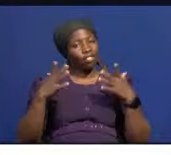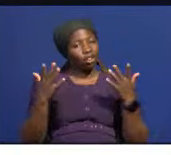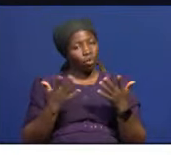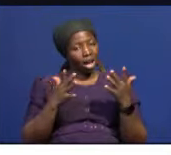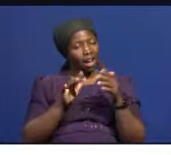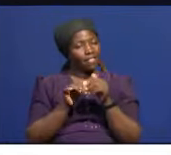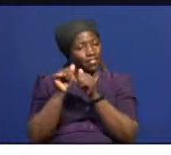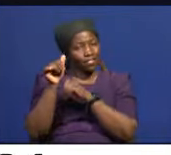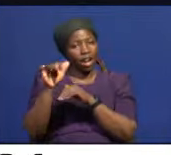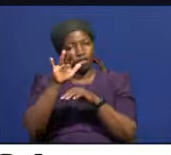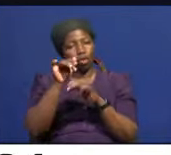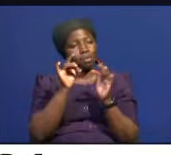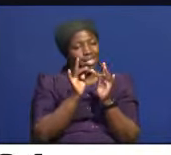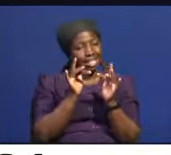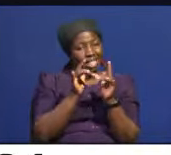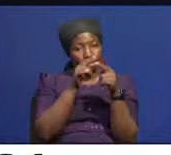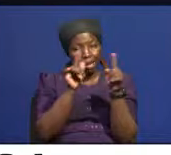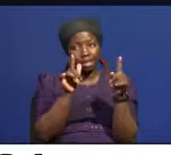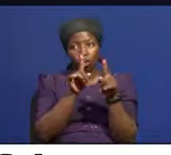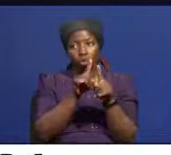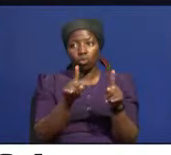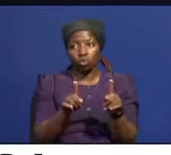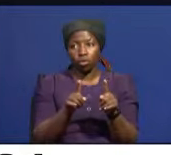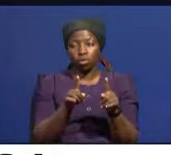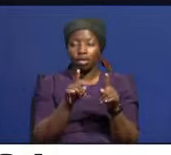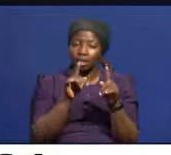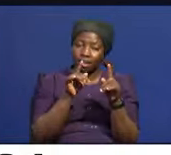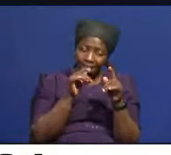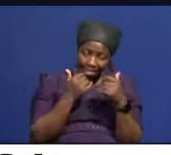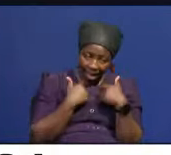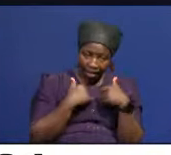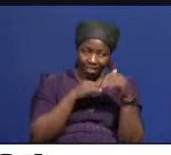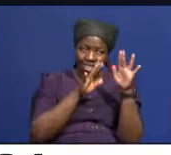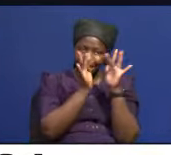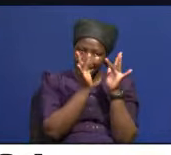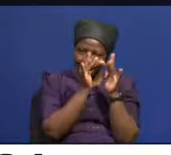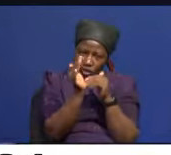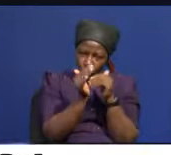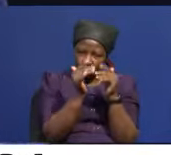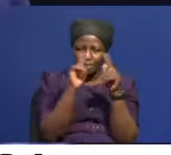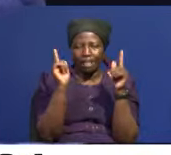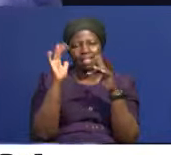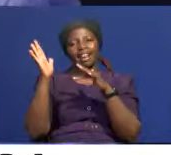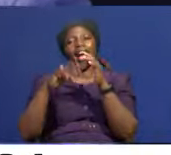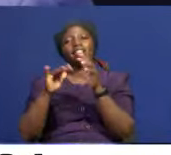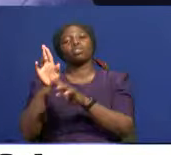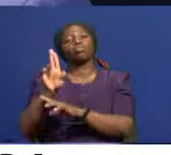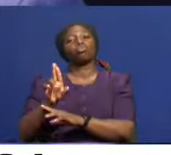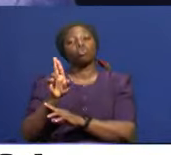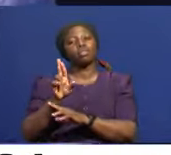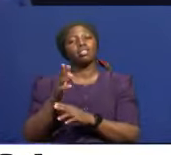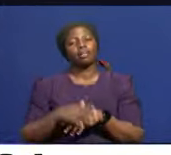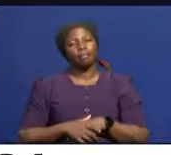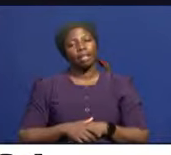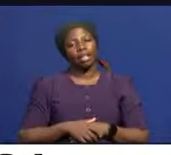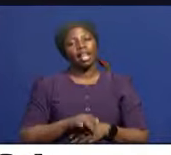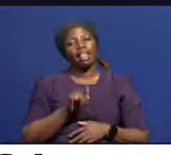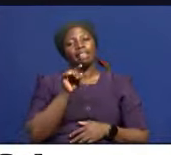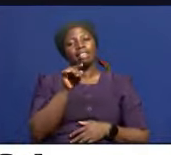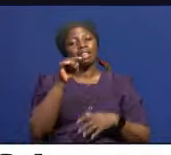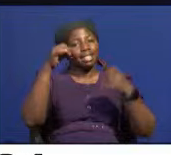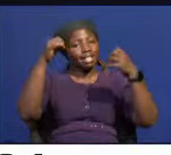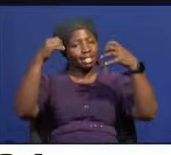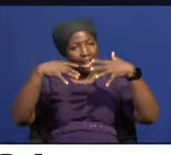range, but unfortunately unable to use it. The imperative, therefore, is